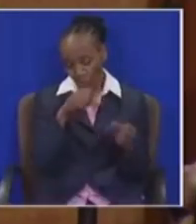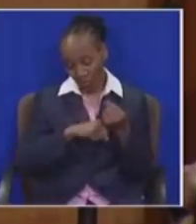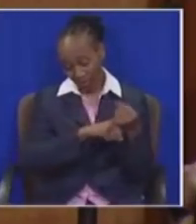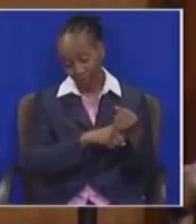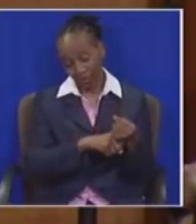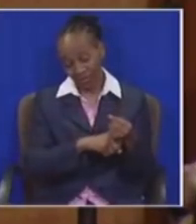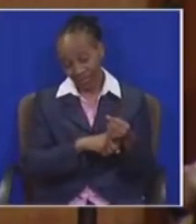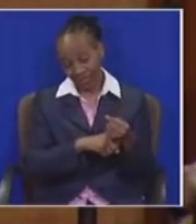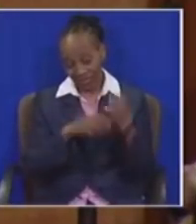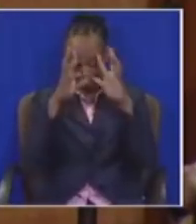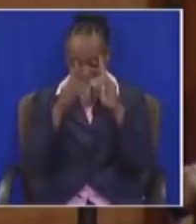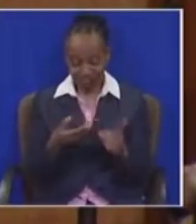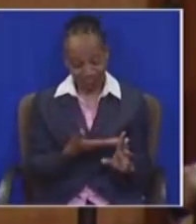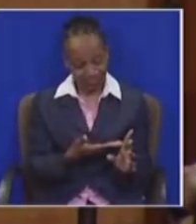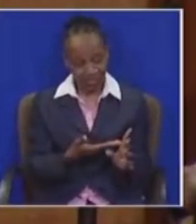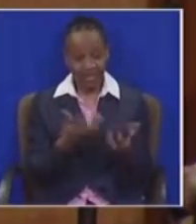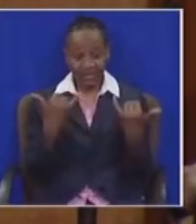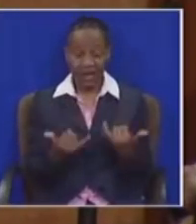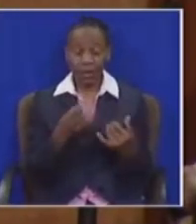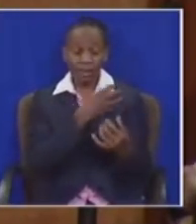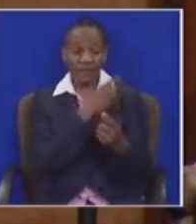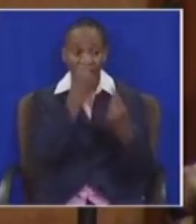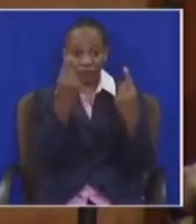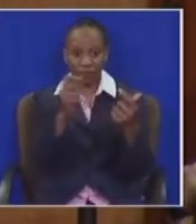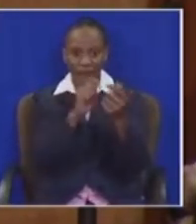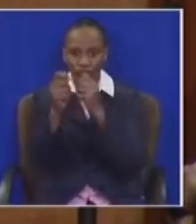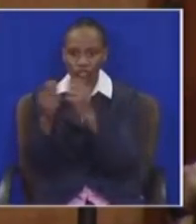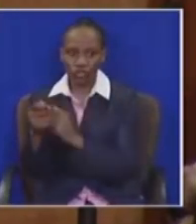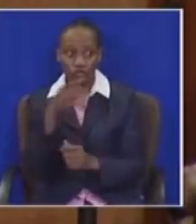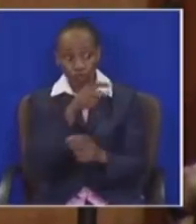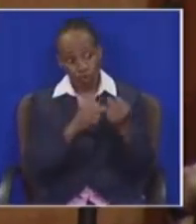a reshuffle of competent ministers?